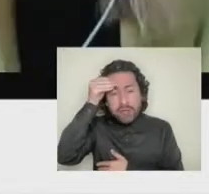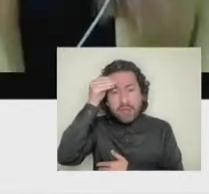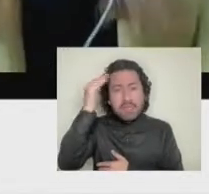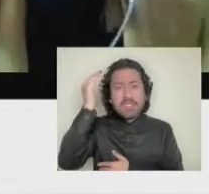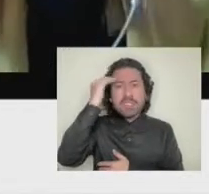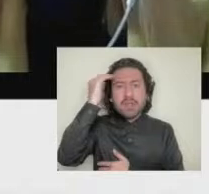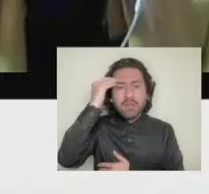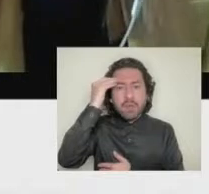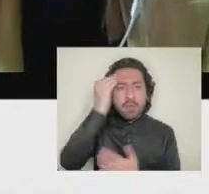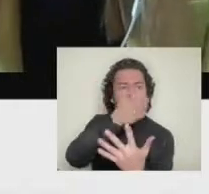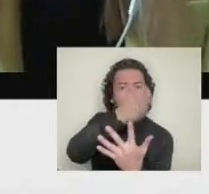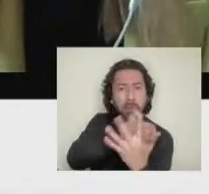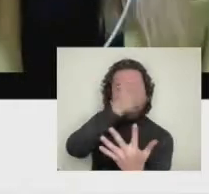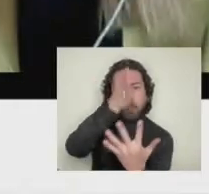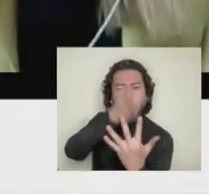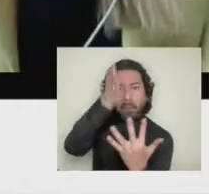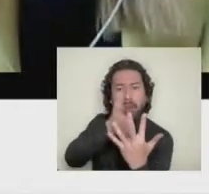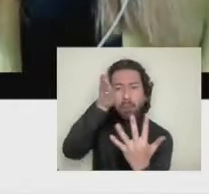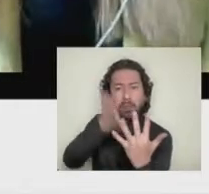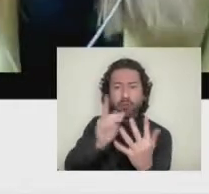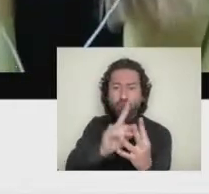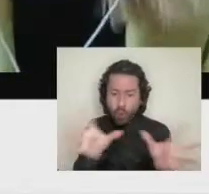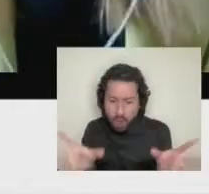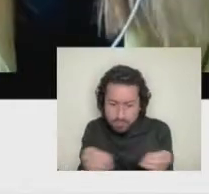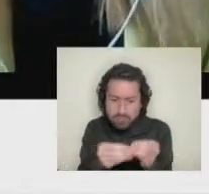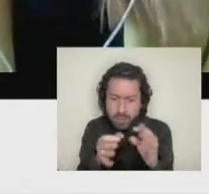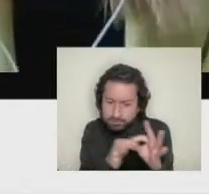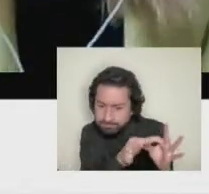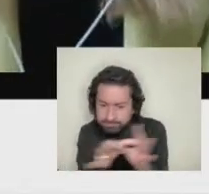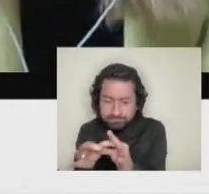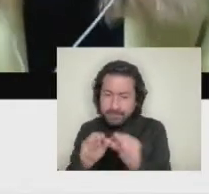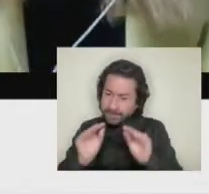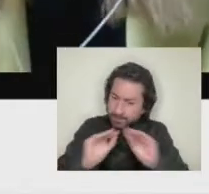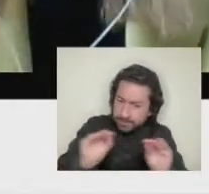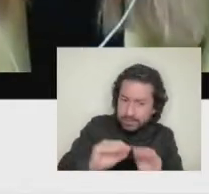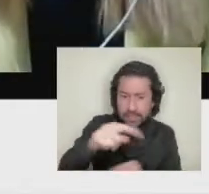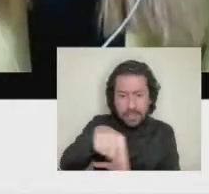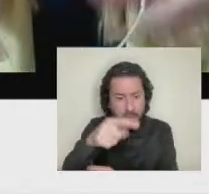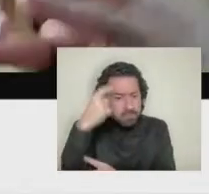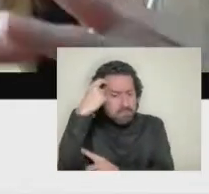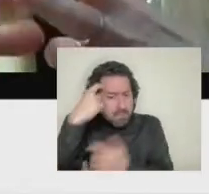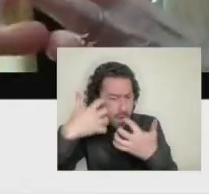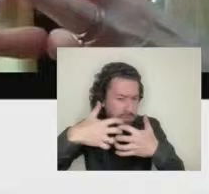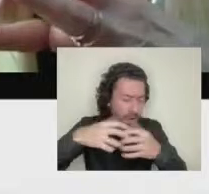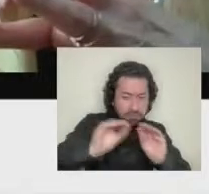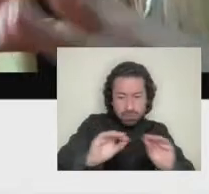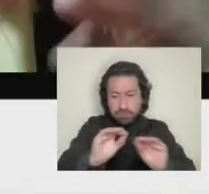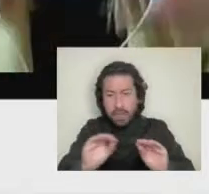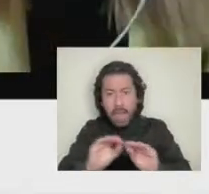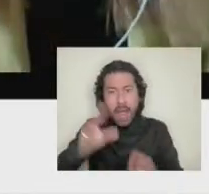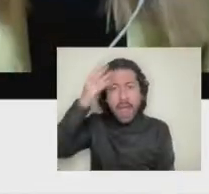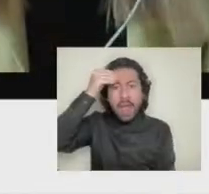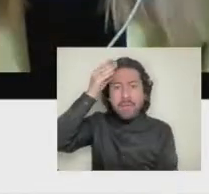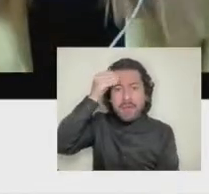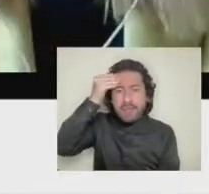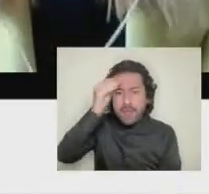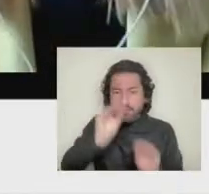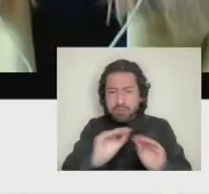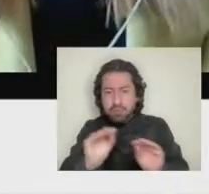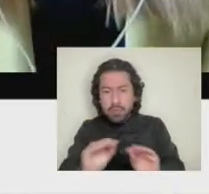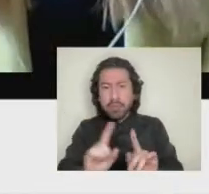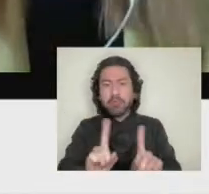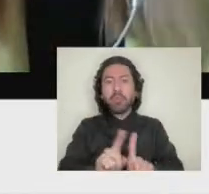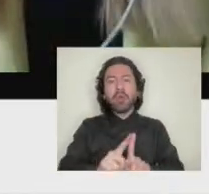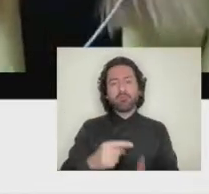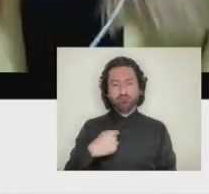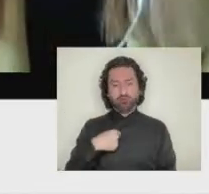not fragmented, a school that will teach you to think and learn, but not